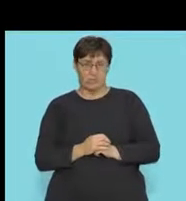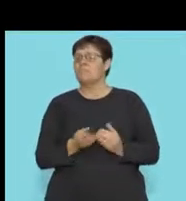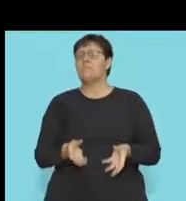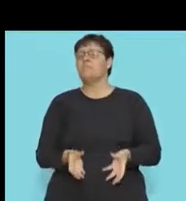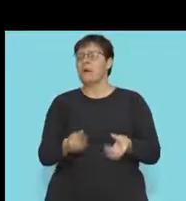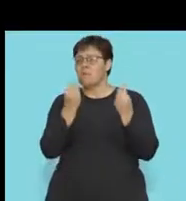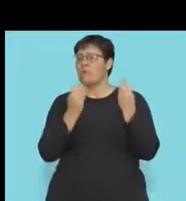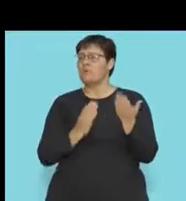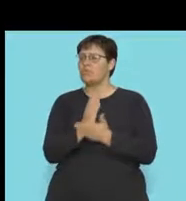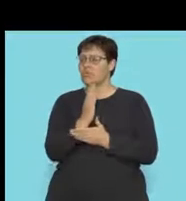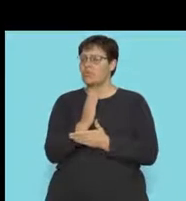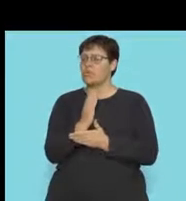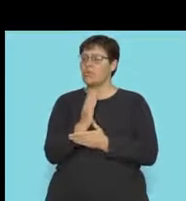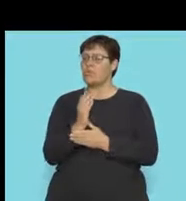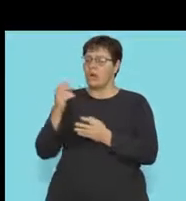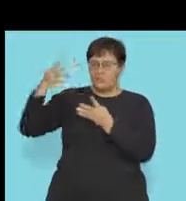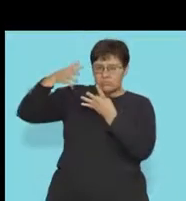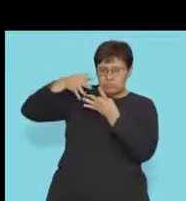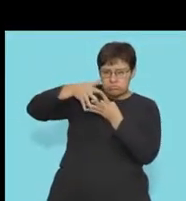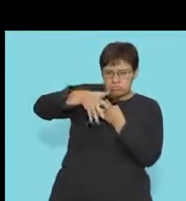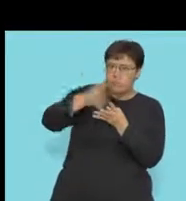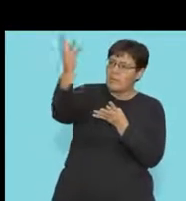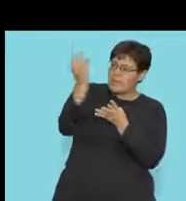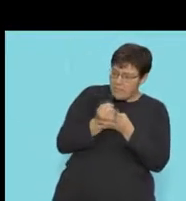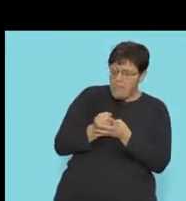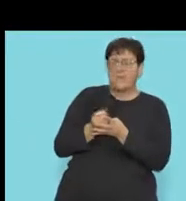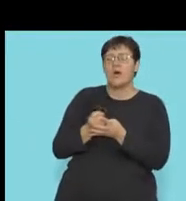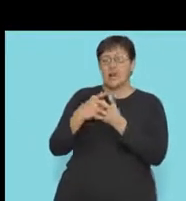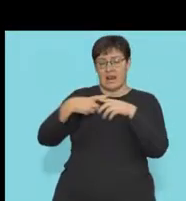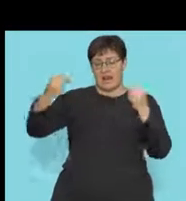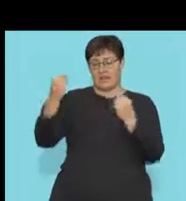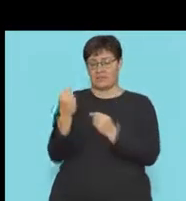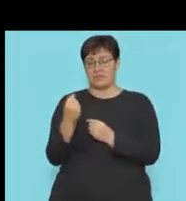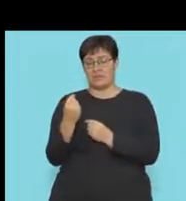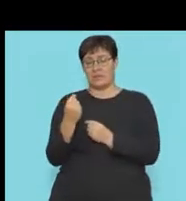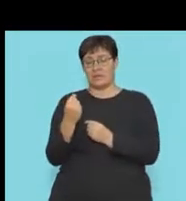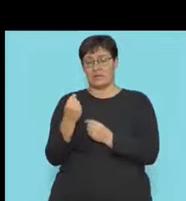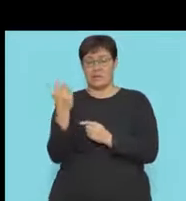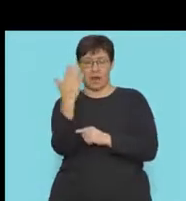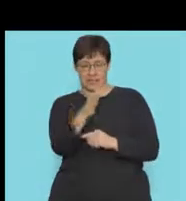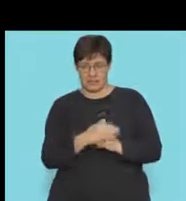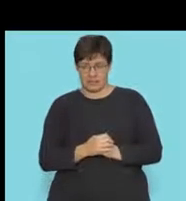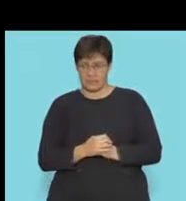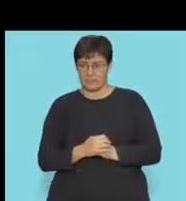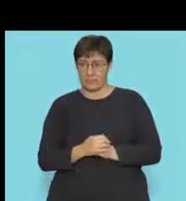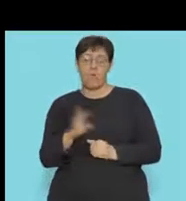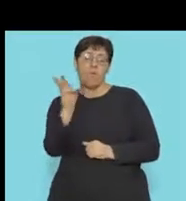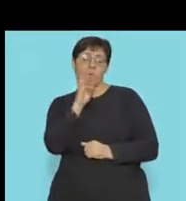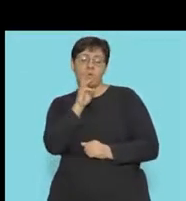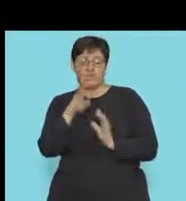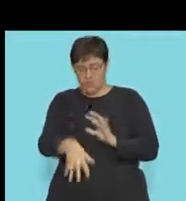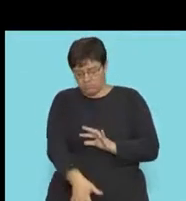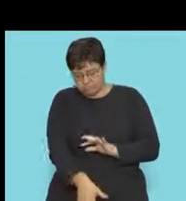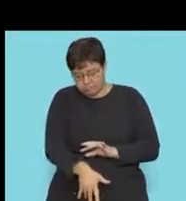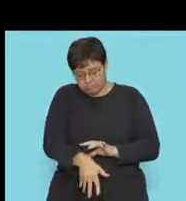through diffusion into the leaves of plants. Water again is an inorganic substance that can be absorbed from the soil